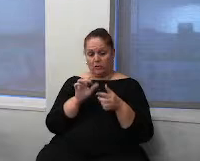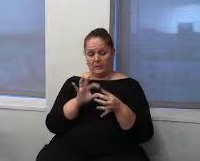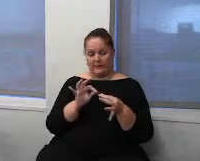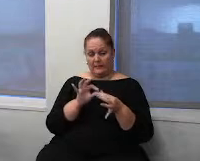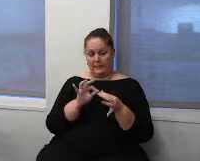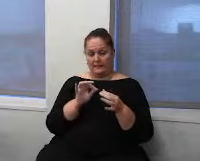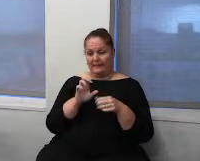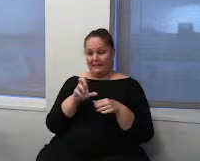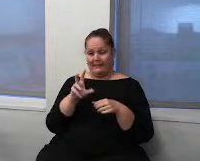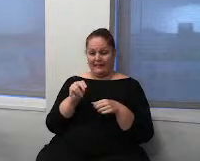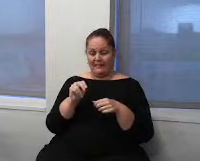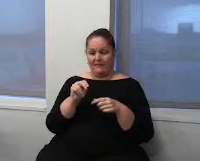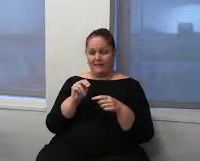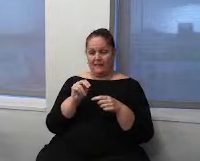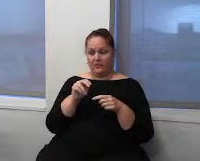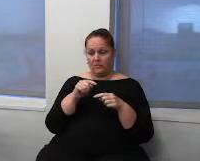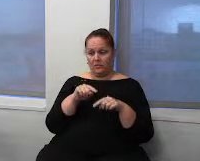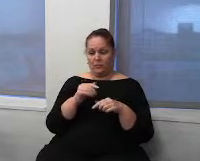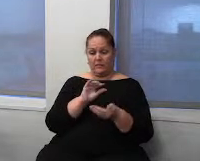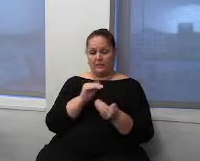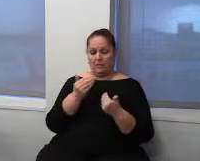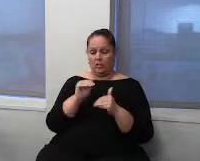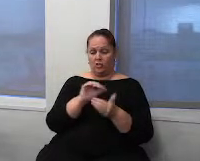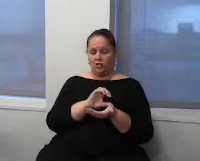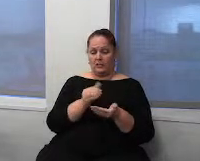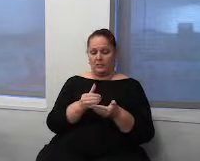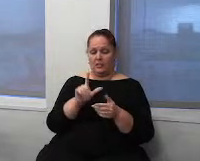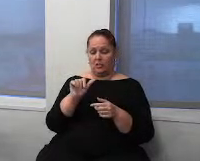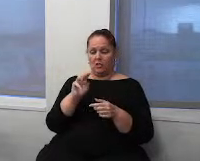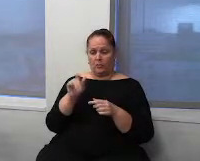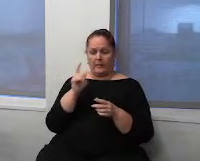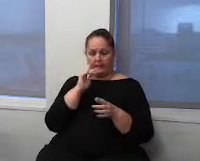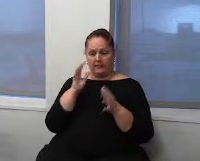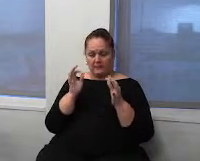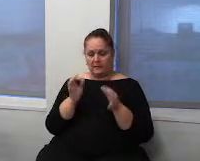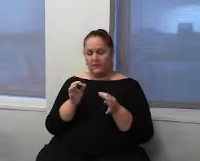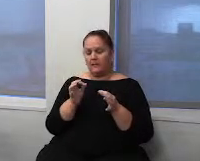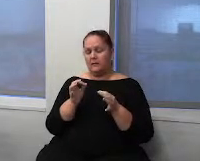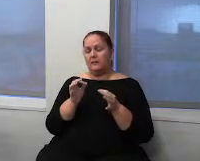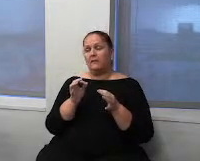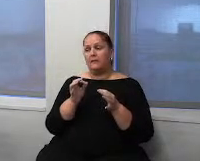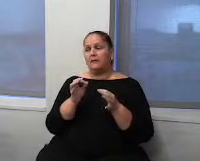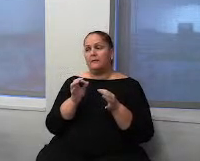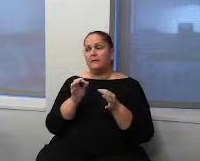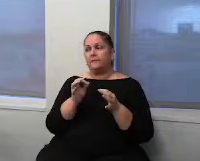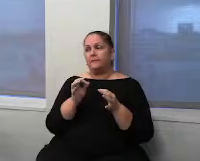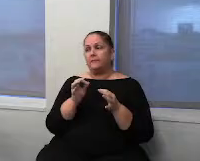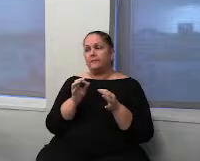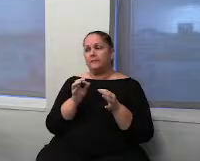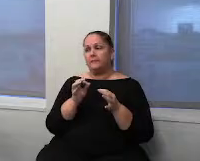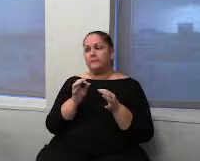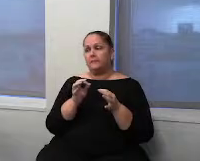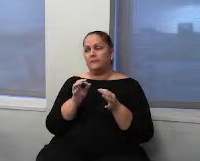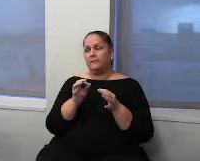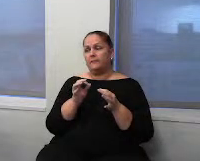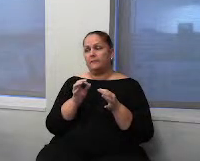Is it fair to say that even under the constrained budget, LUMA has determined